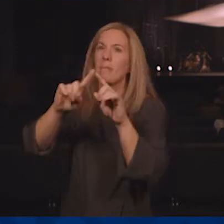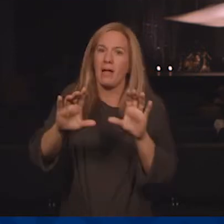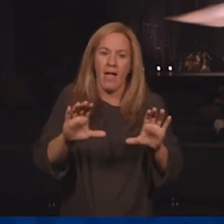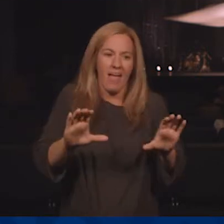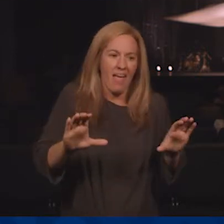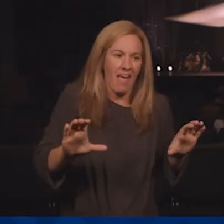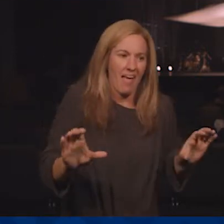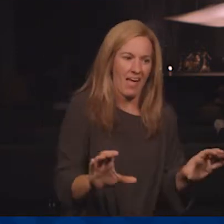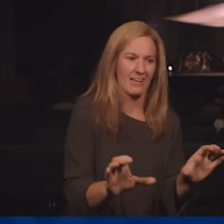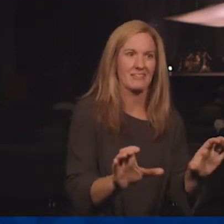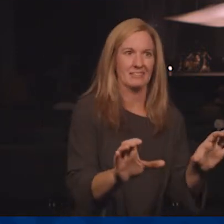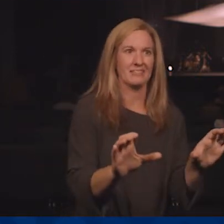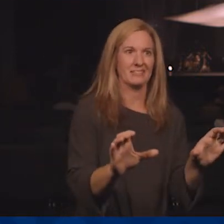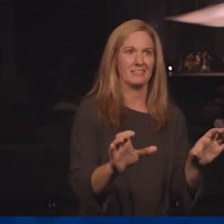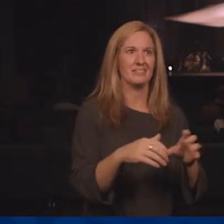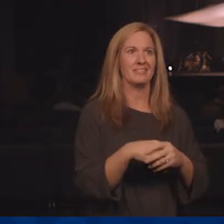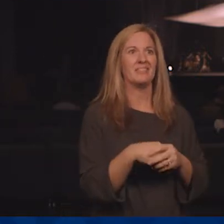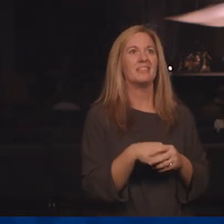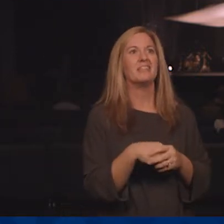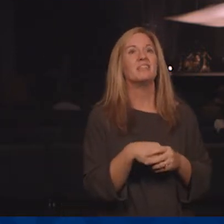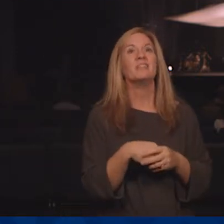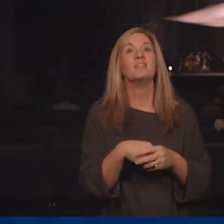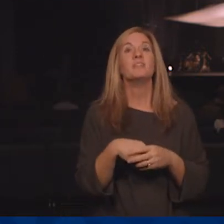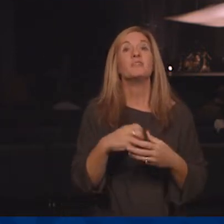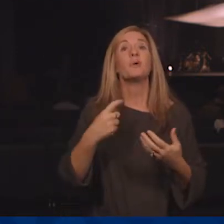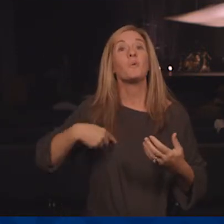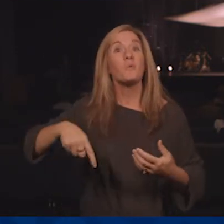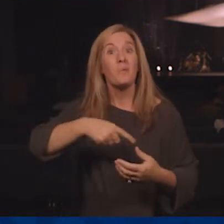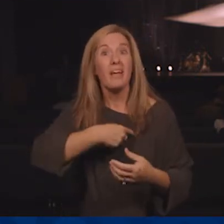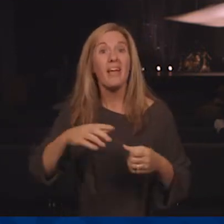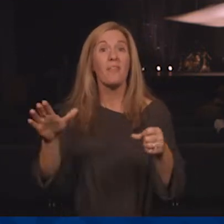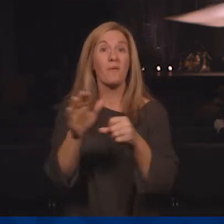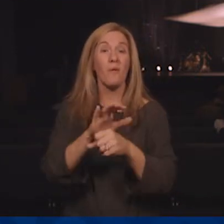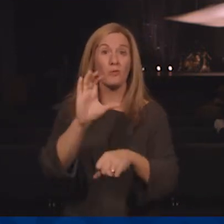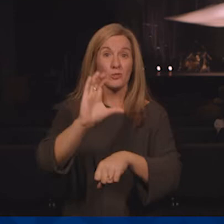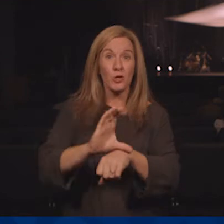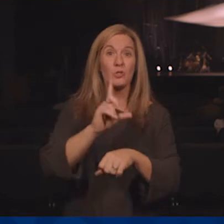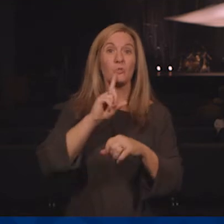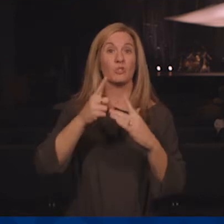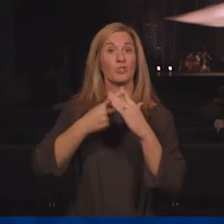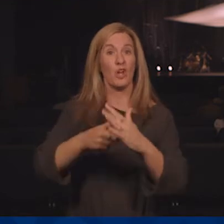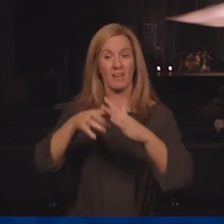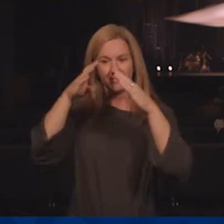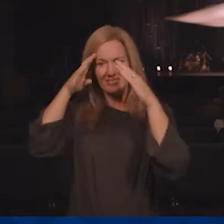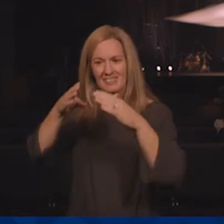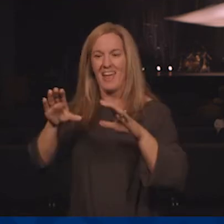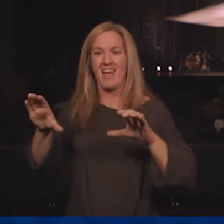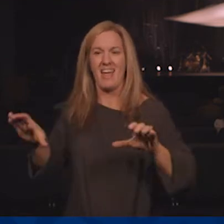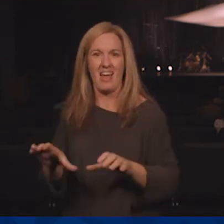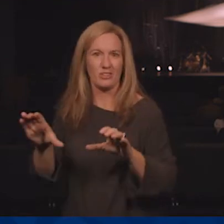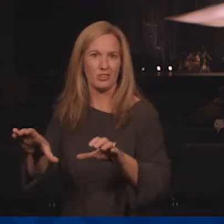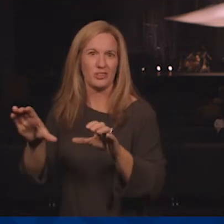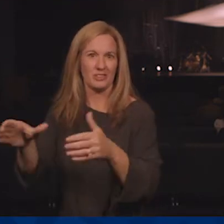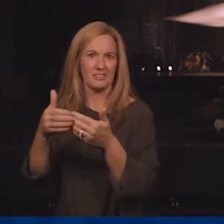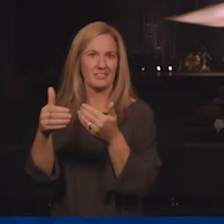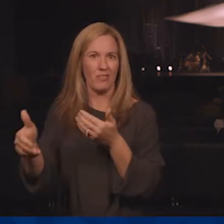into action. So we together as the whole church are going to move into action over the next 3 weeks. We're going to move into the action of